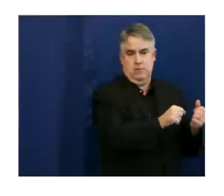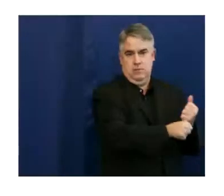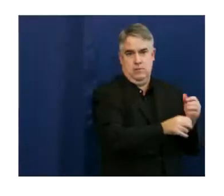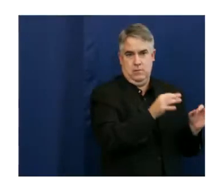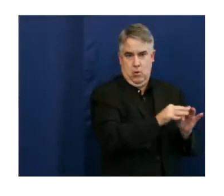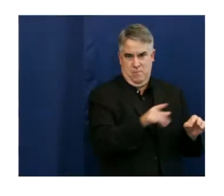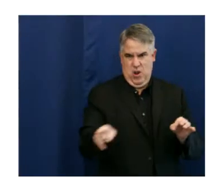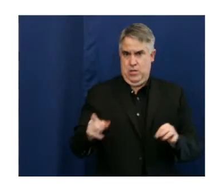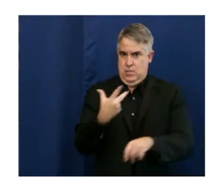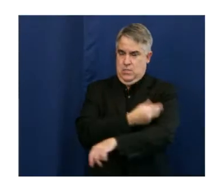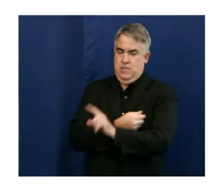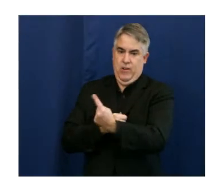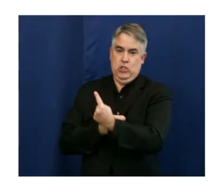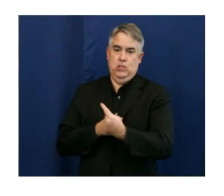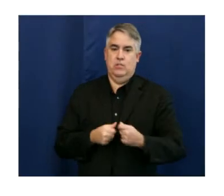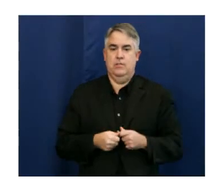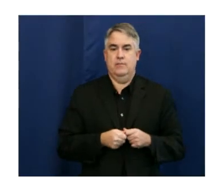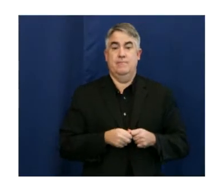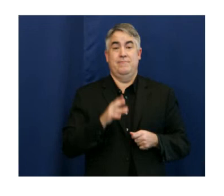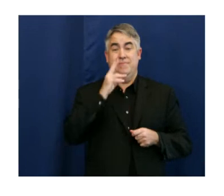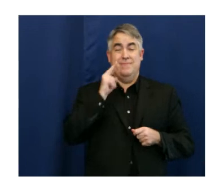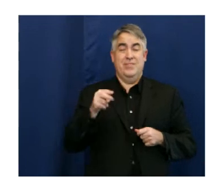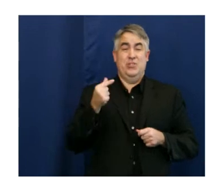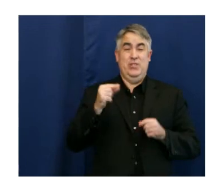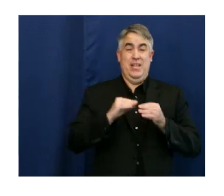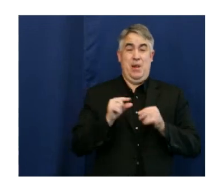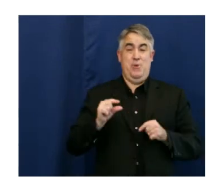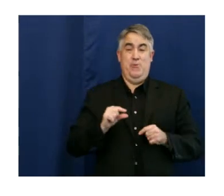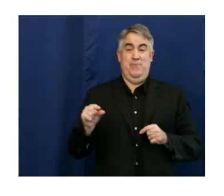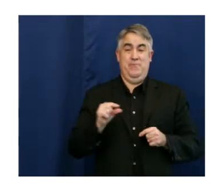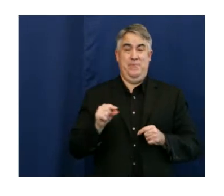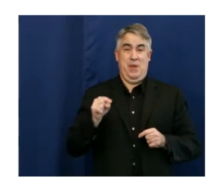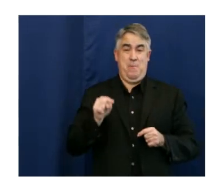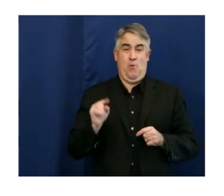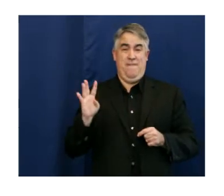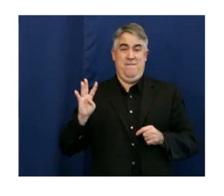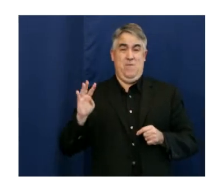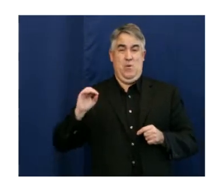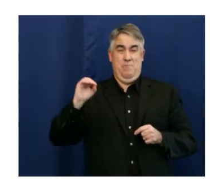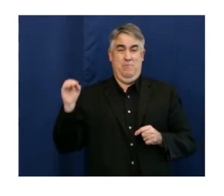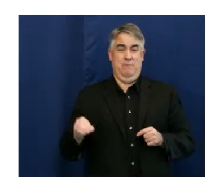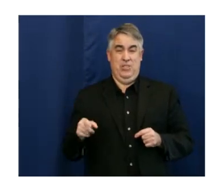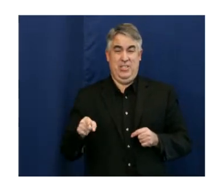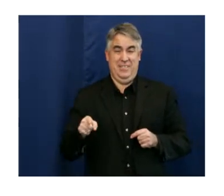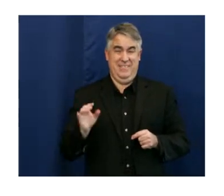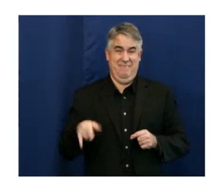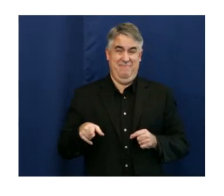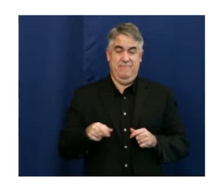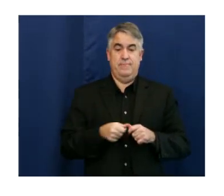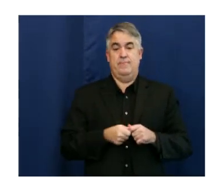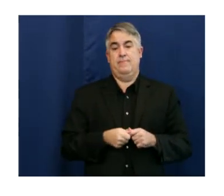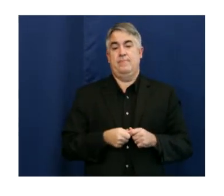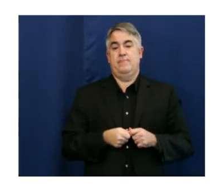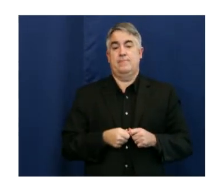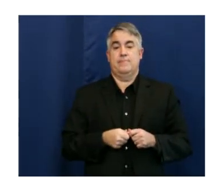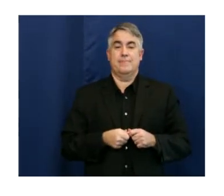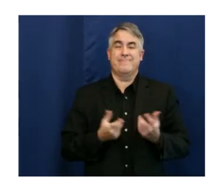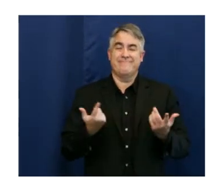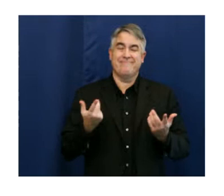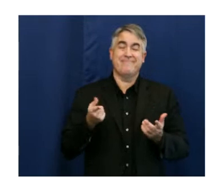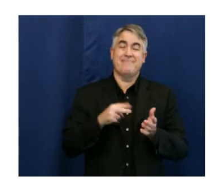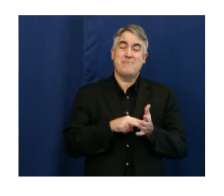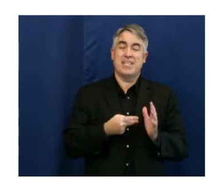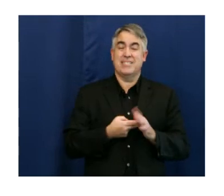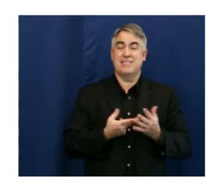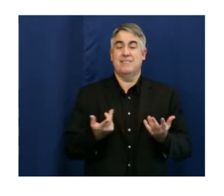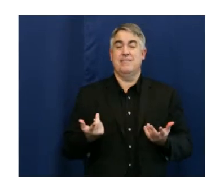of our population, 16 and older, who are fully immunized, and that gives us some sense of how far we have to go